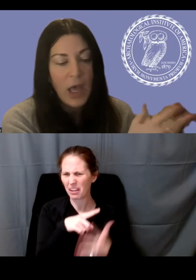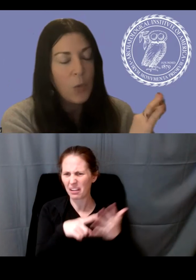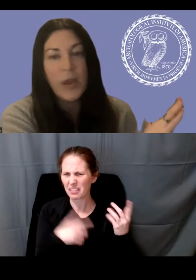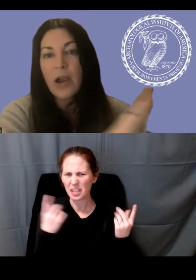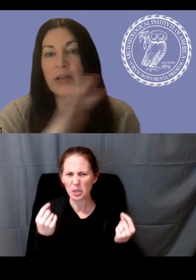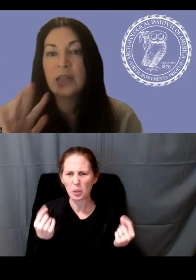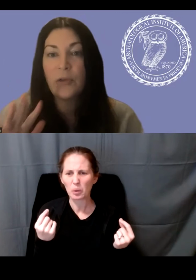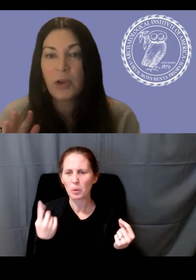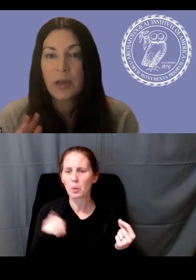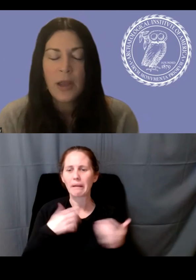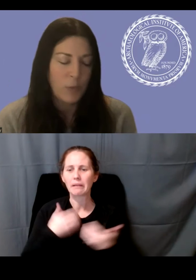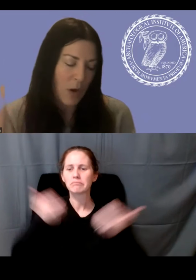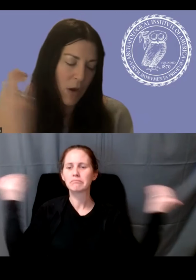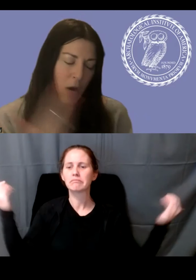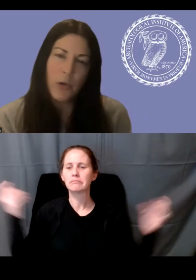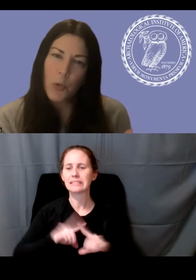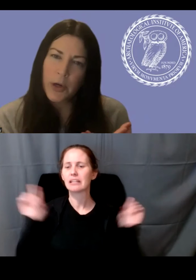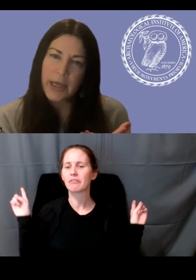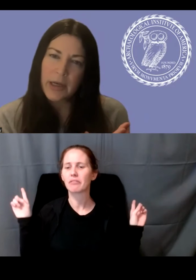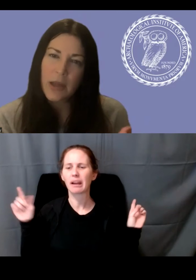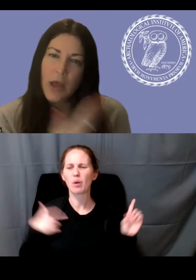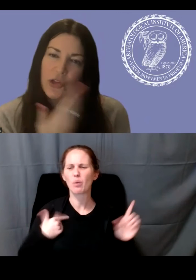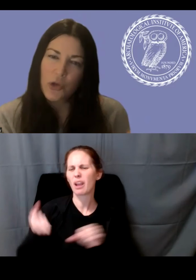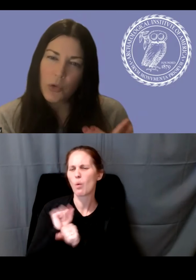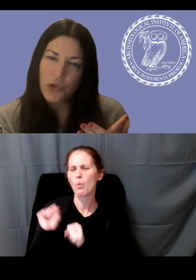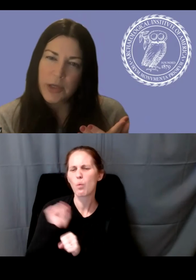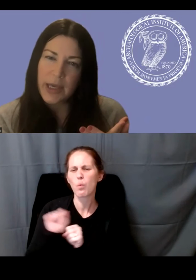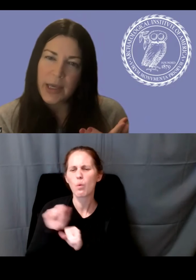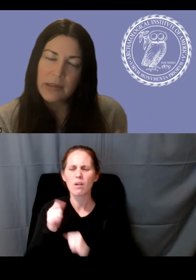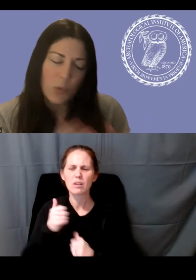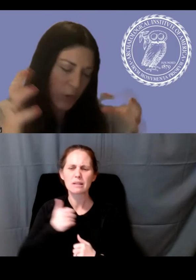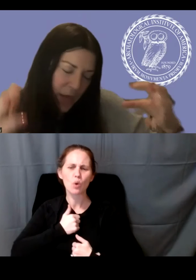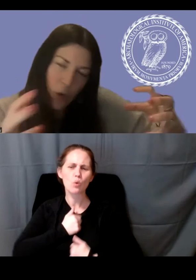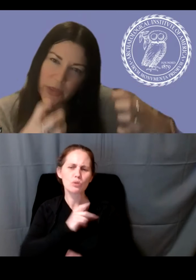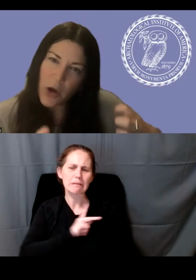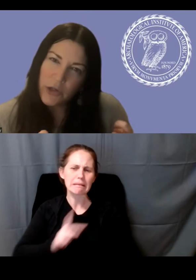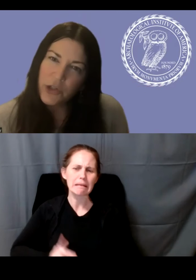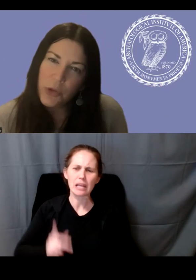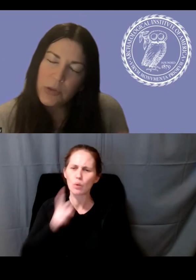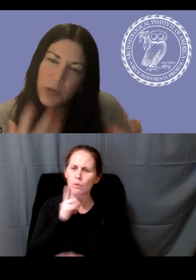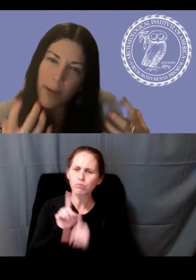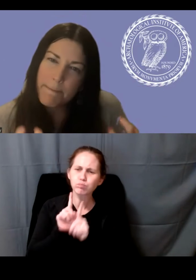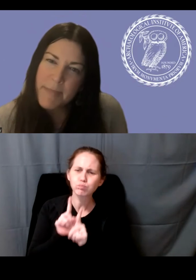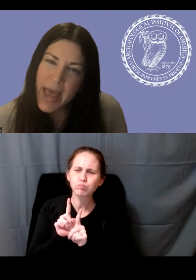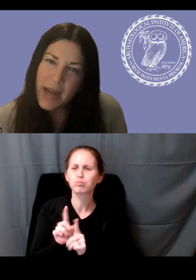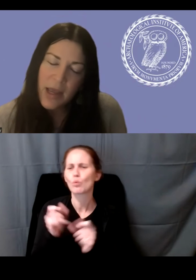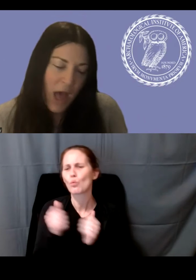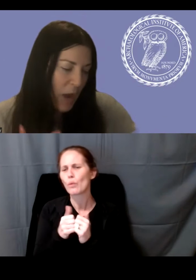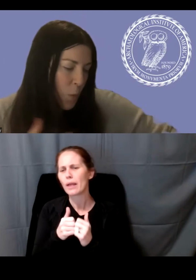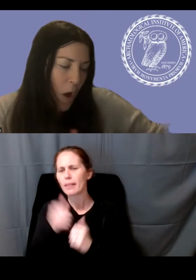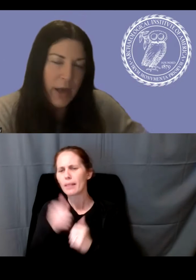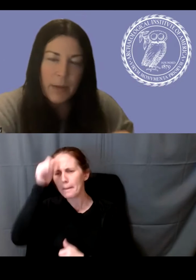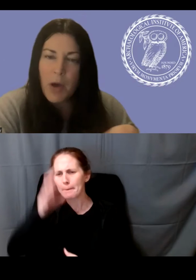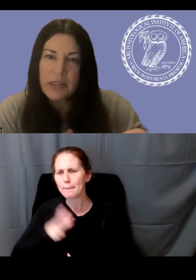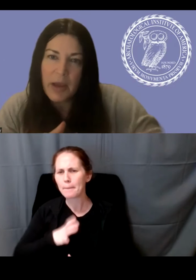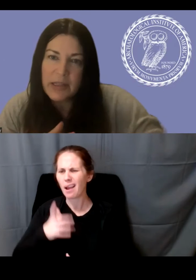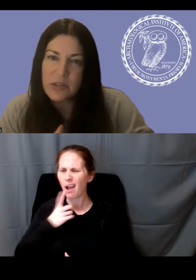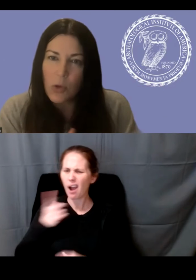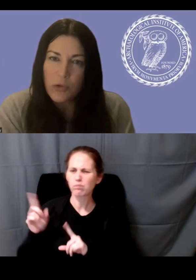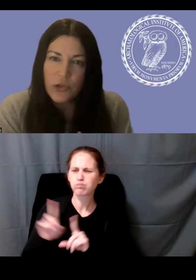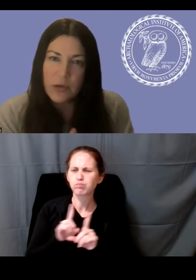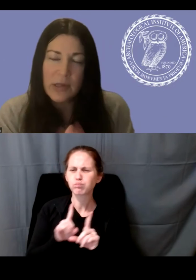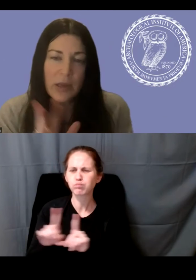it. We are different. We're hardworking soldier kings. We're there with our dudes, with our men. I walk amongst